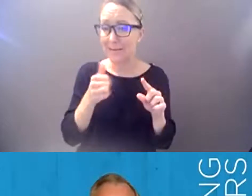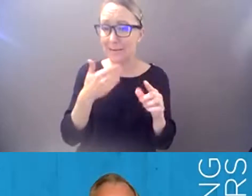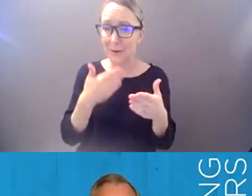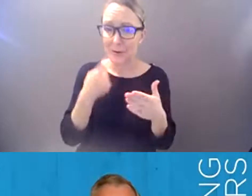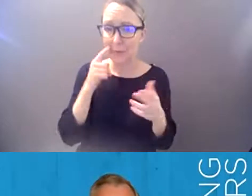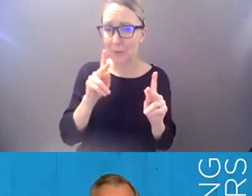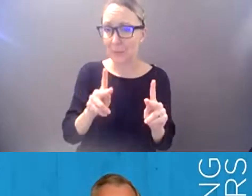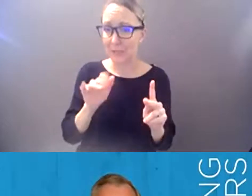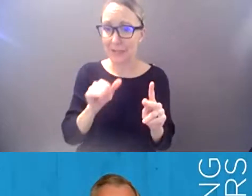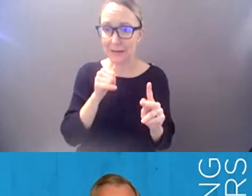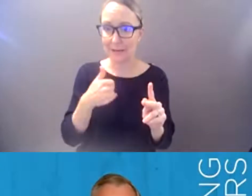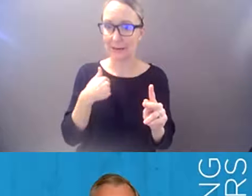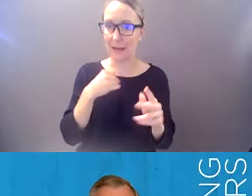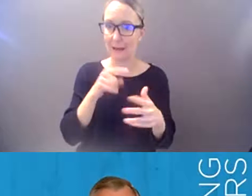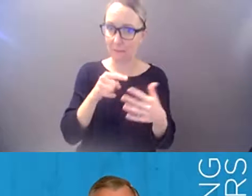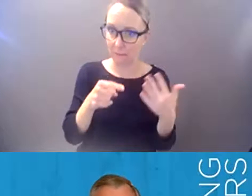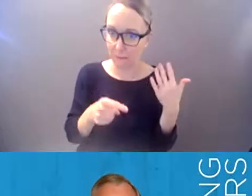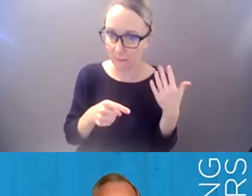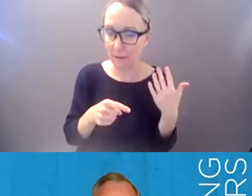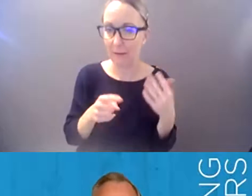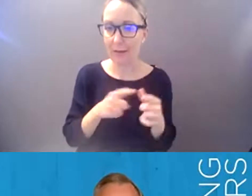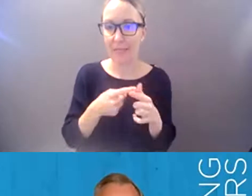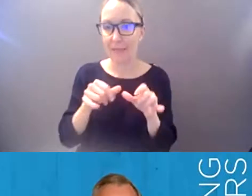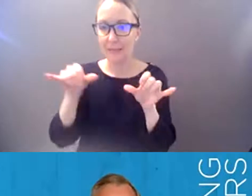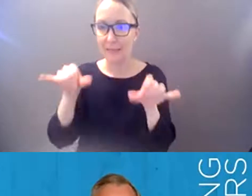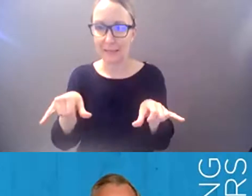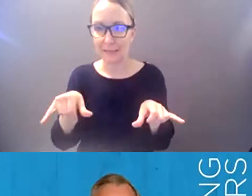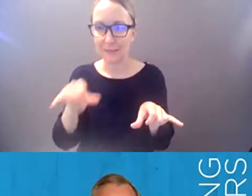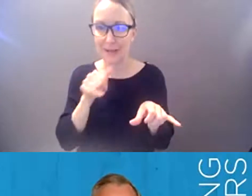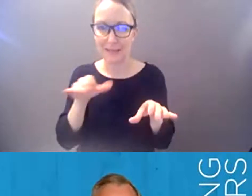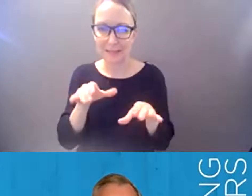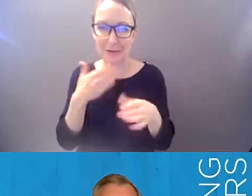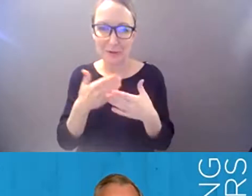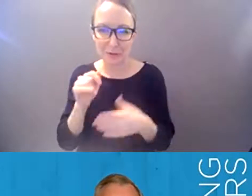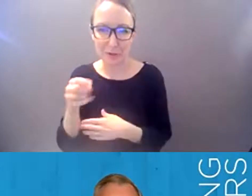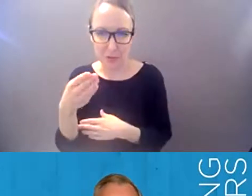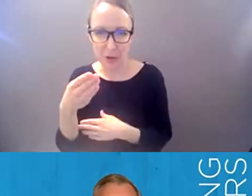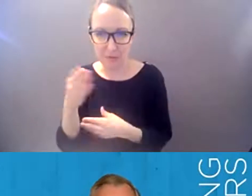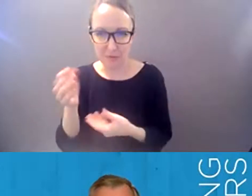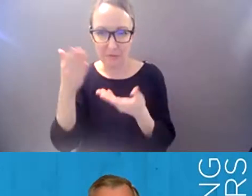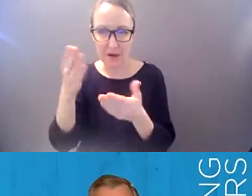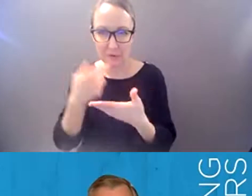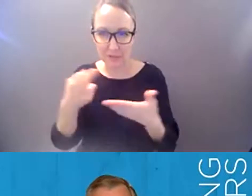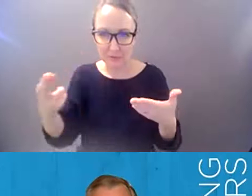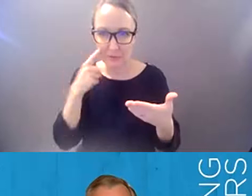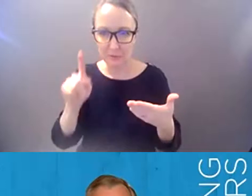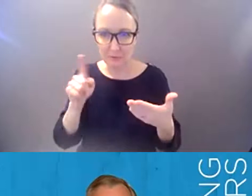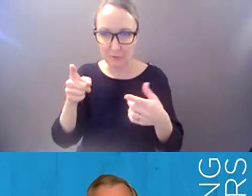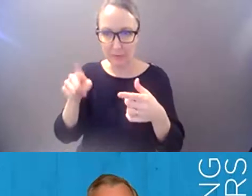doesn't have all of those things. And so the system has not been doing a particularly good job of providing resources to